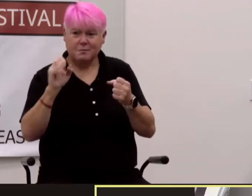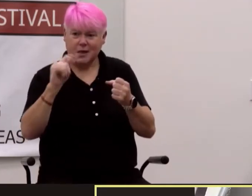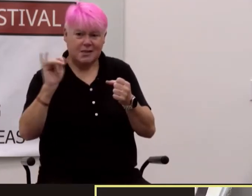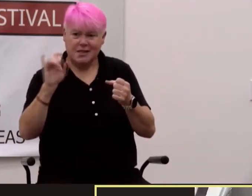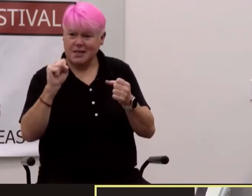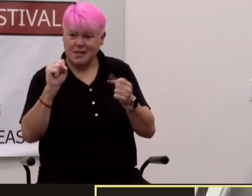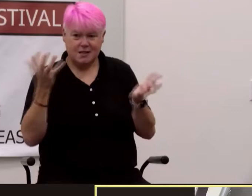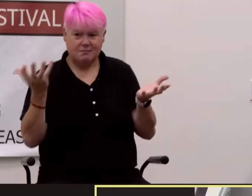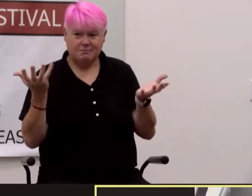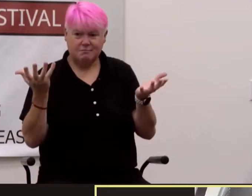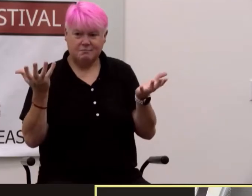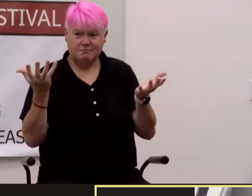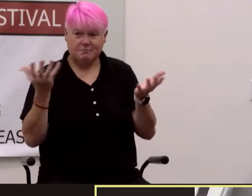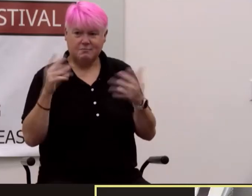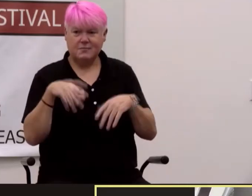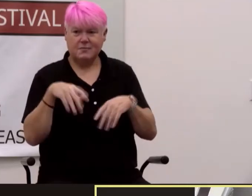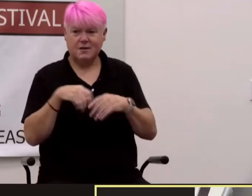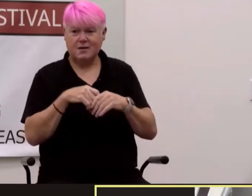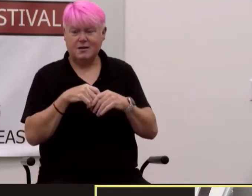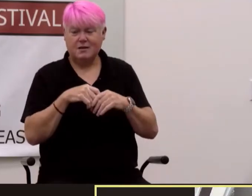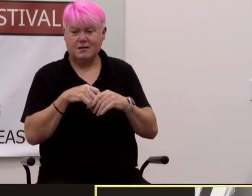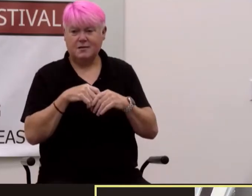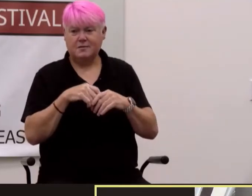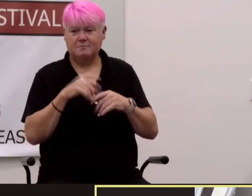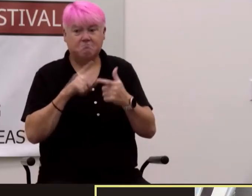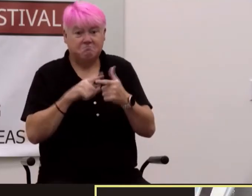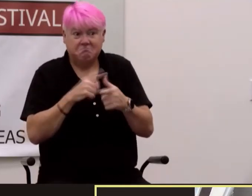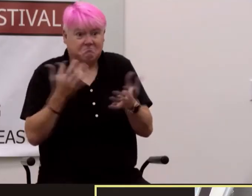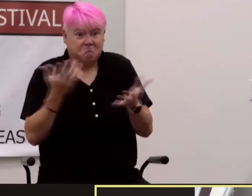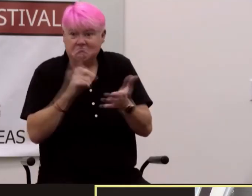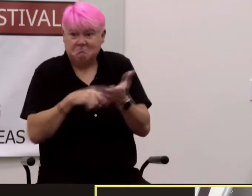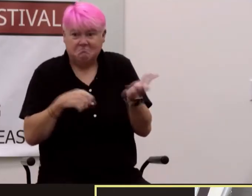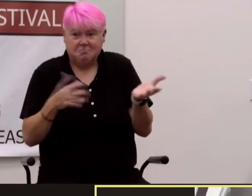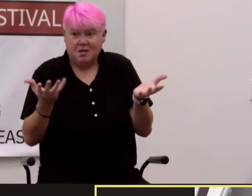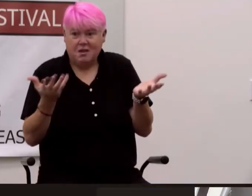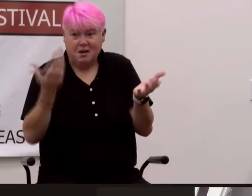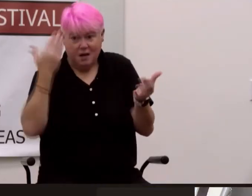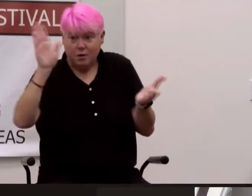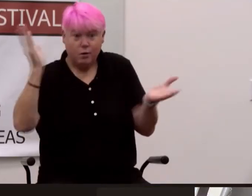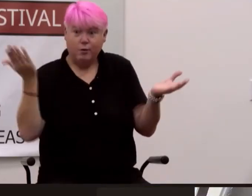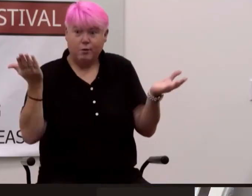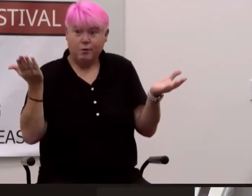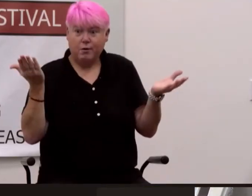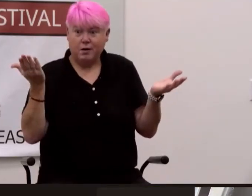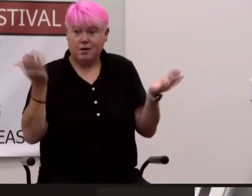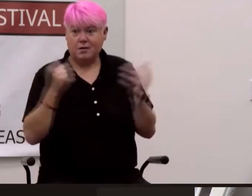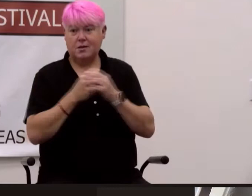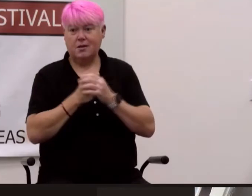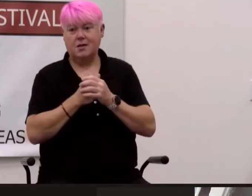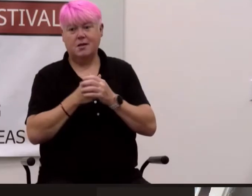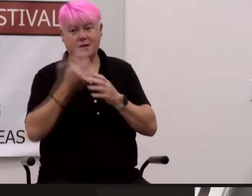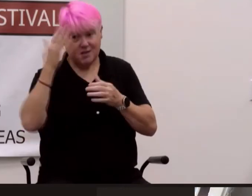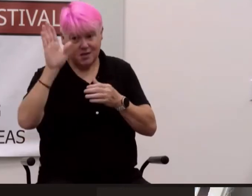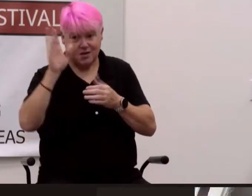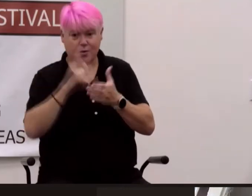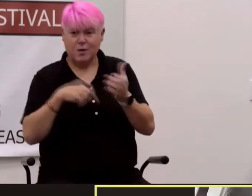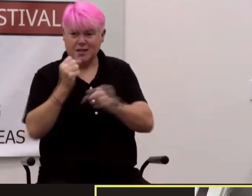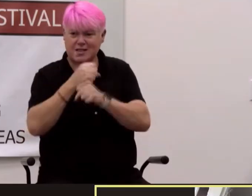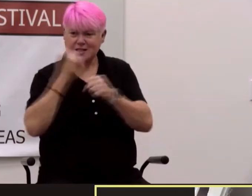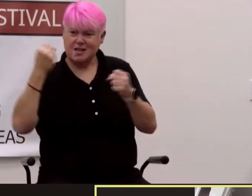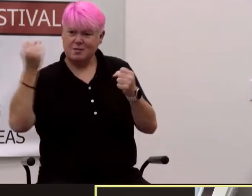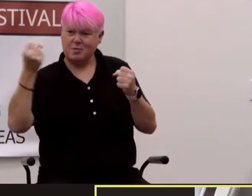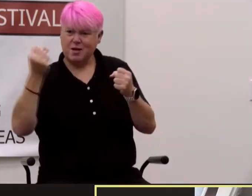settlements, Kikino, or I don't know. Mm-hmm. So I didn't know what to celebrate. So that's